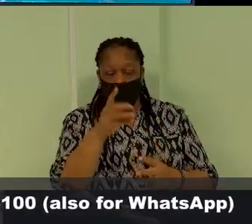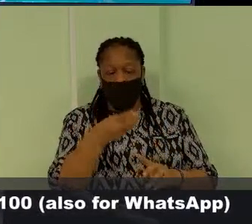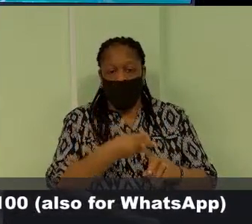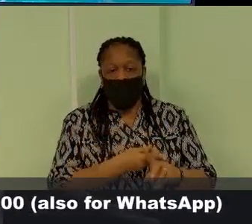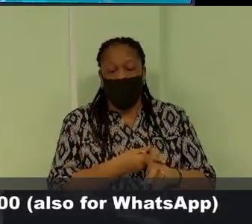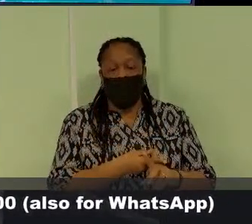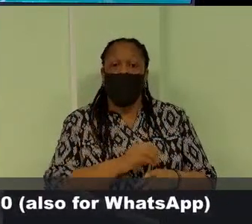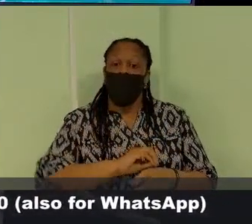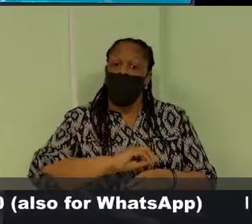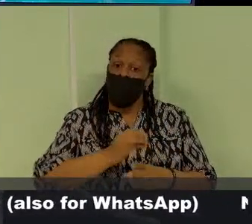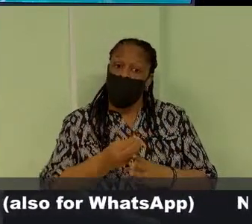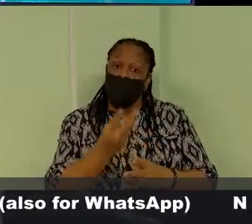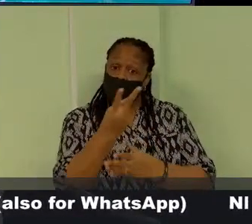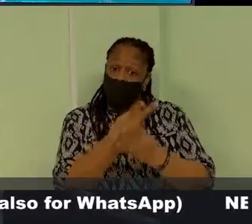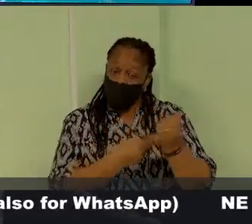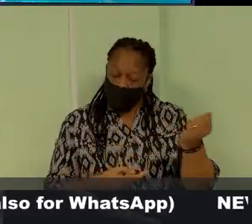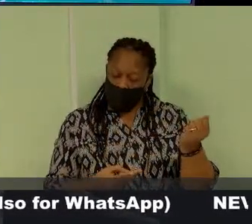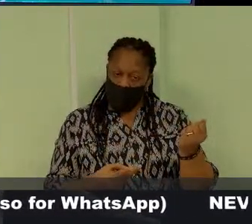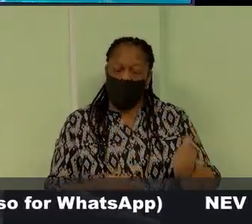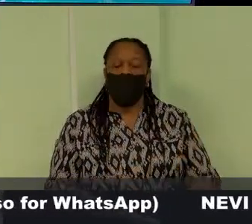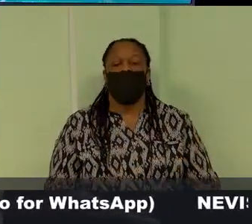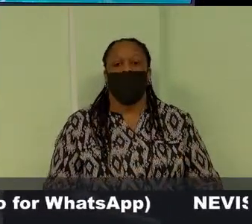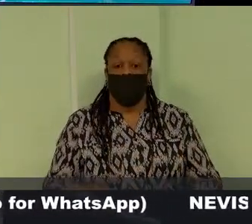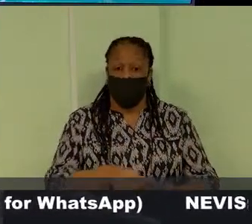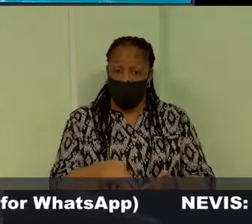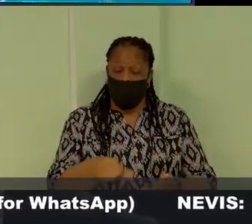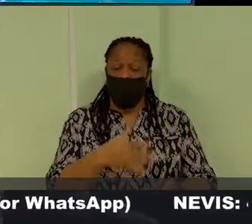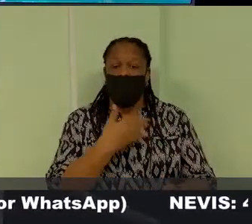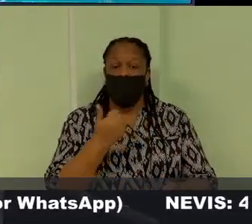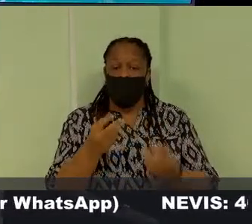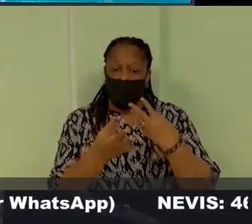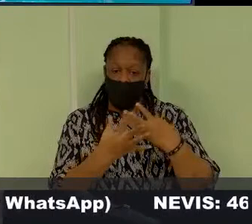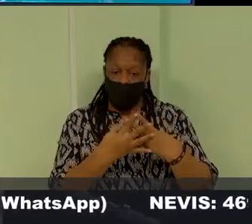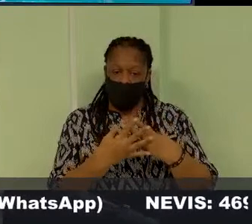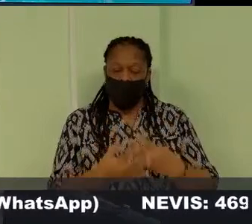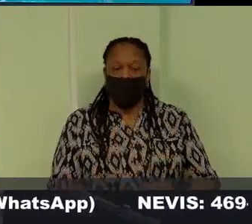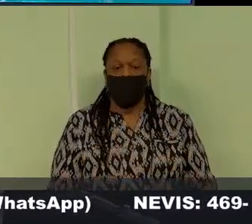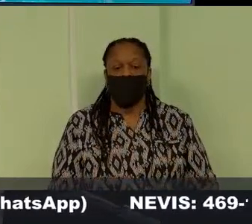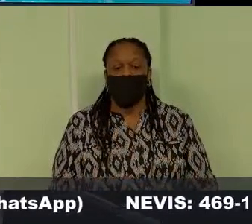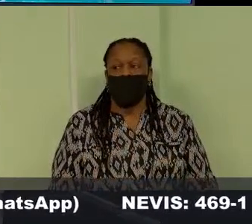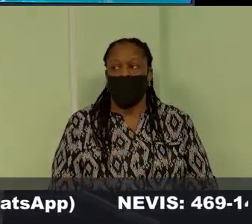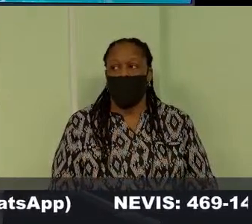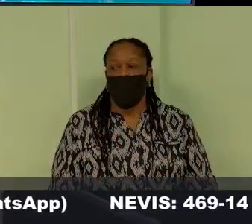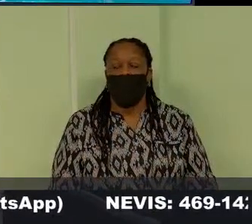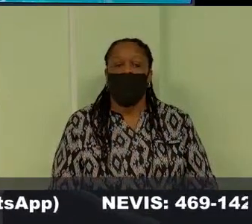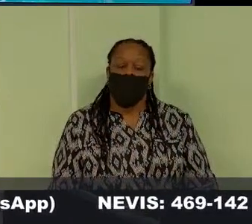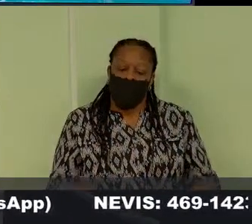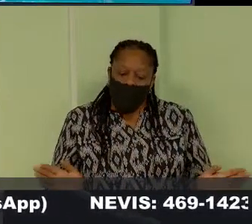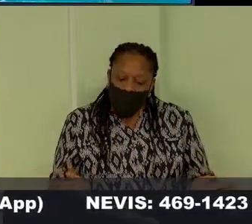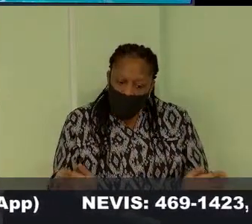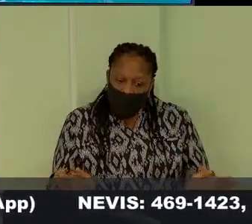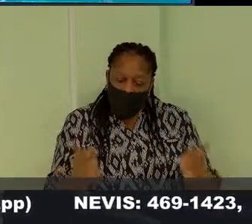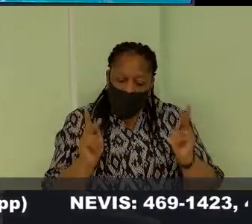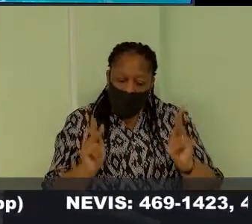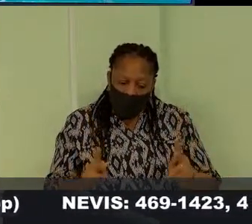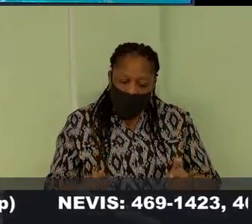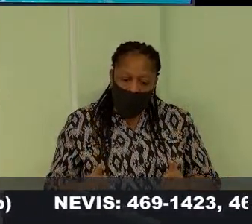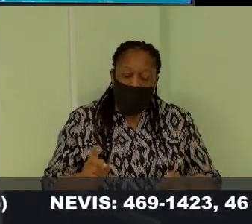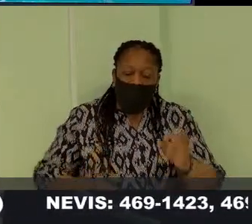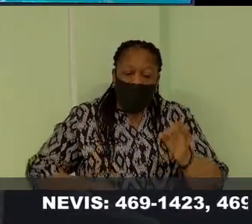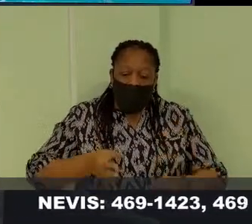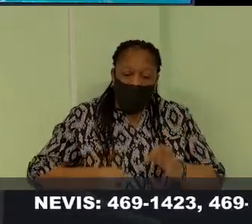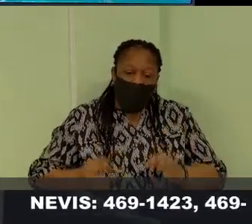both such fine and imprisonment. We therefore urge persons who are traveling to the